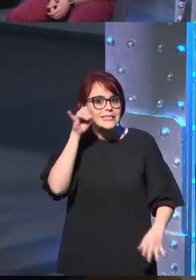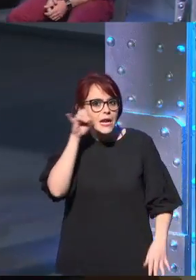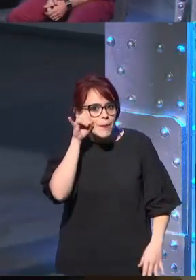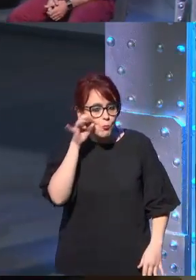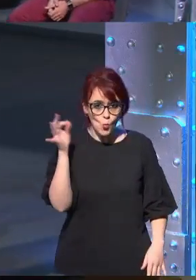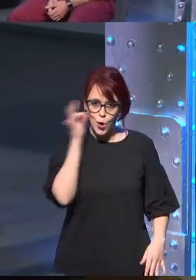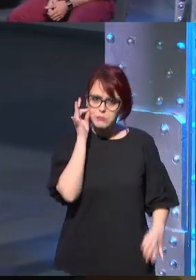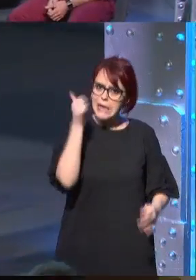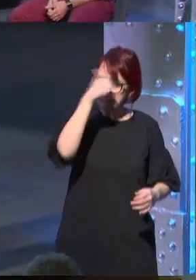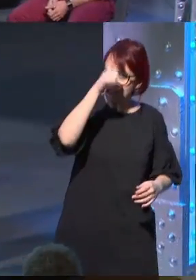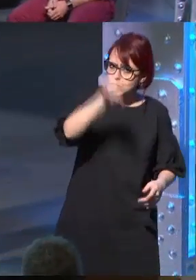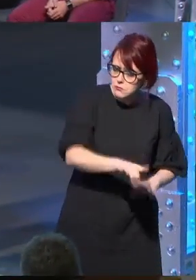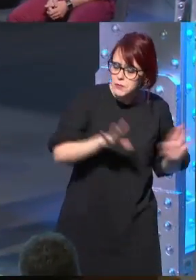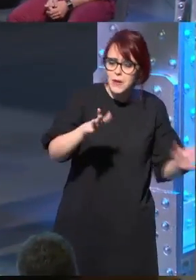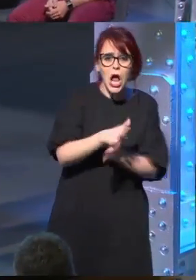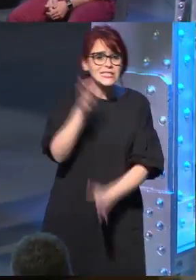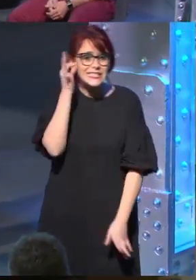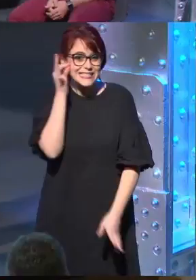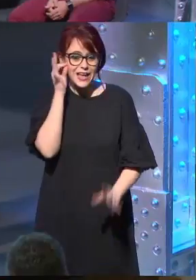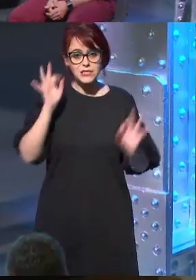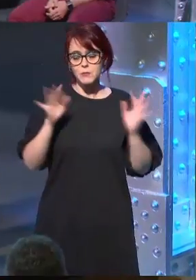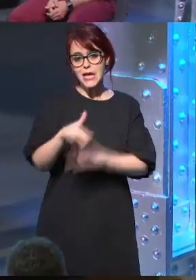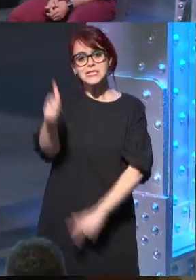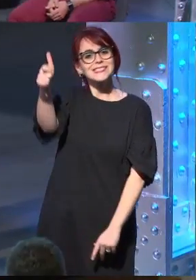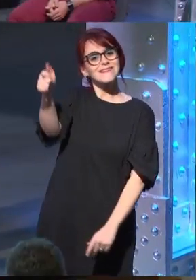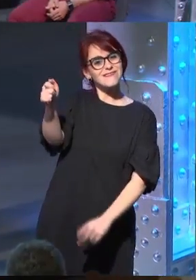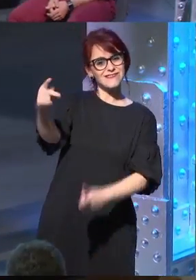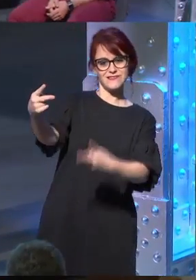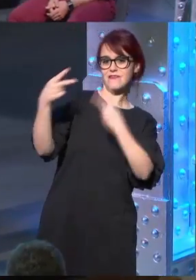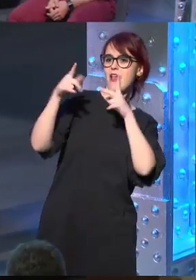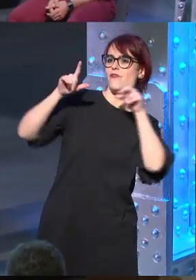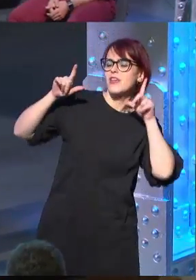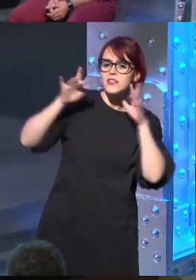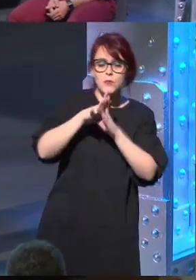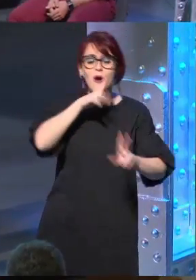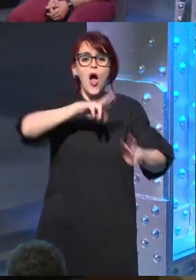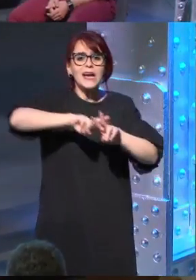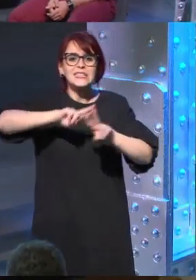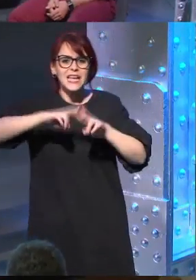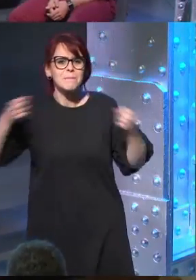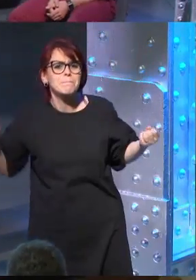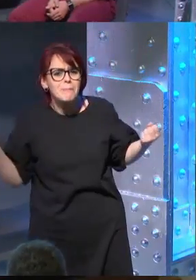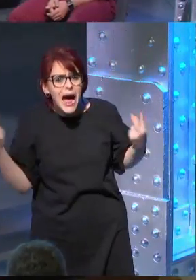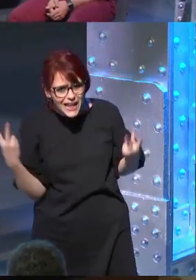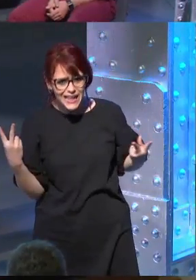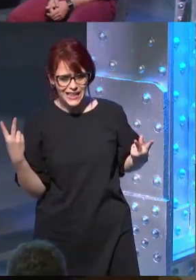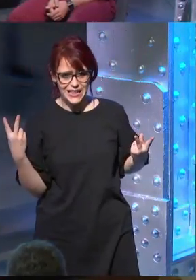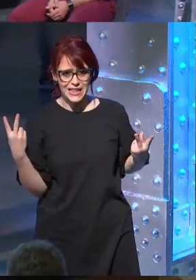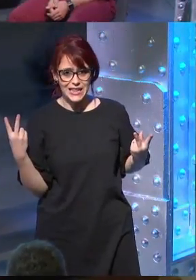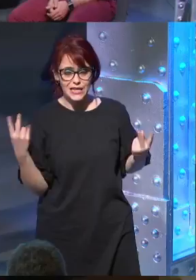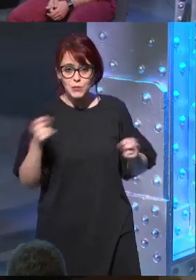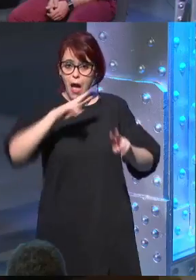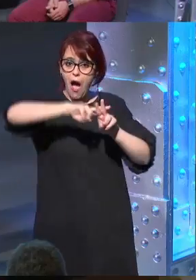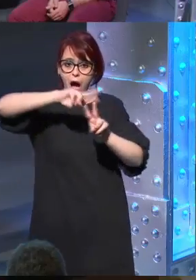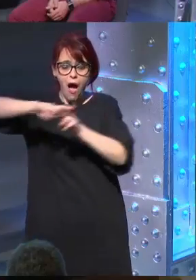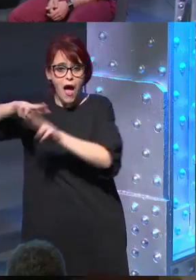have daughters, because in Instagram there are many pictures that are mainly selfies. And when